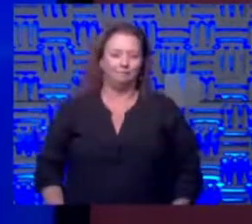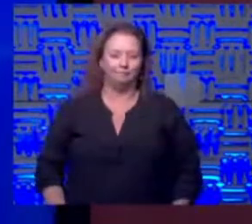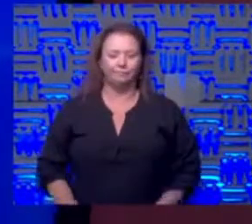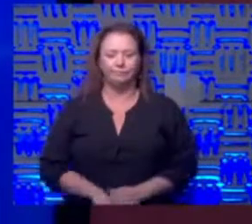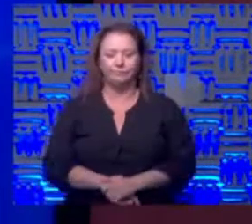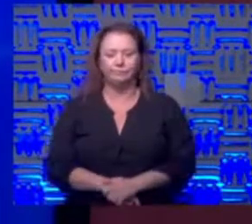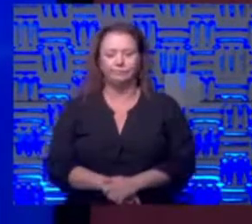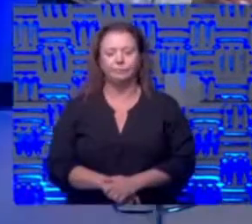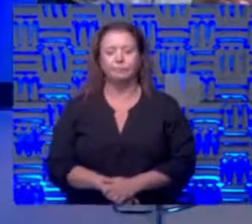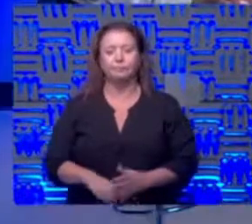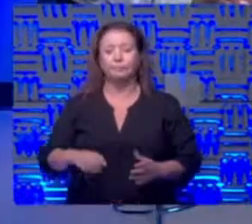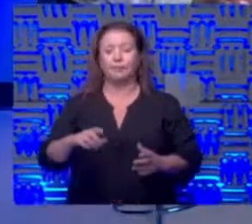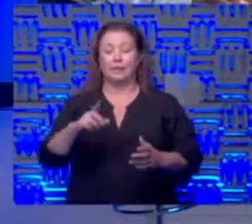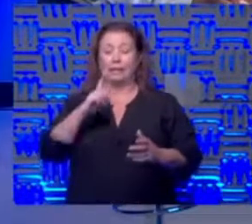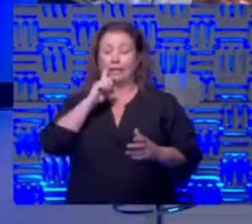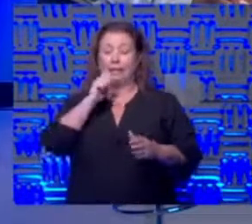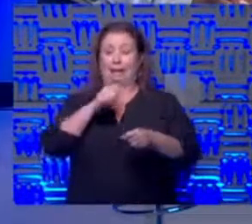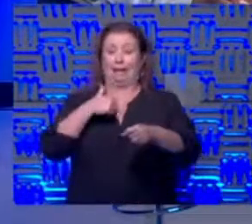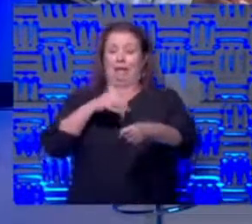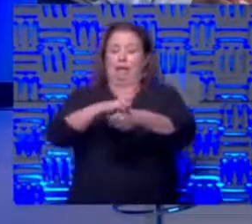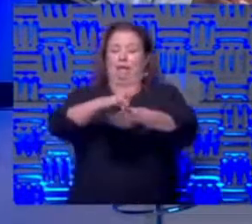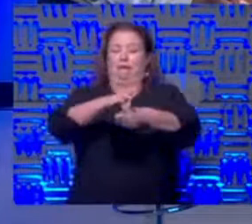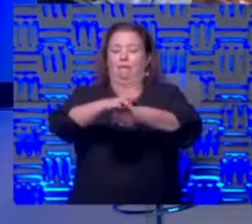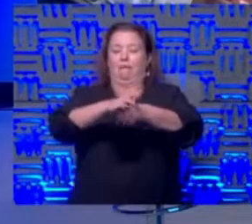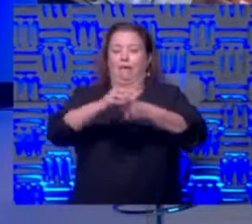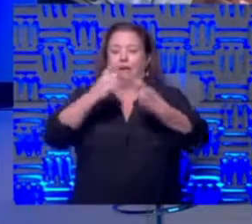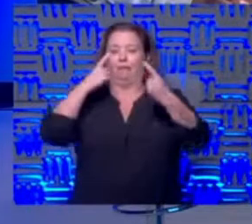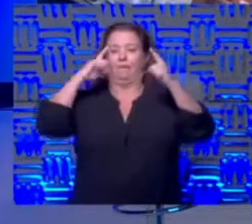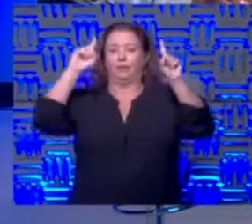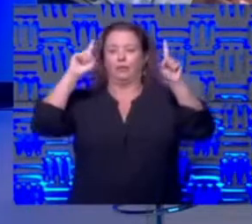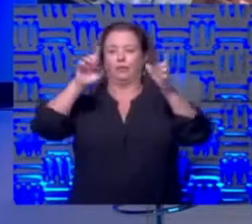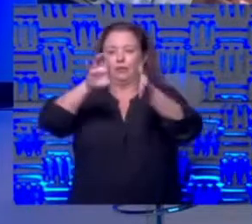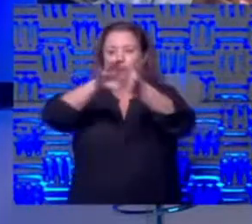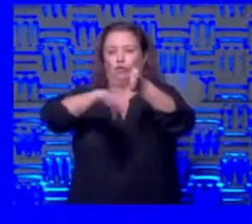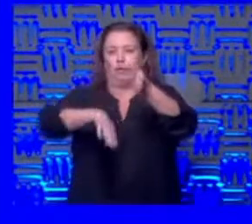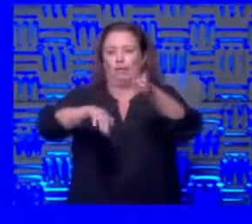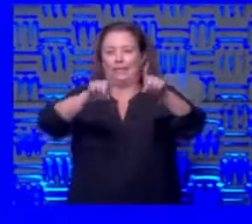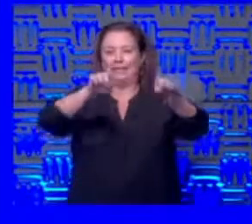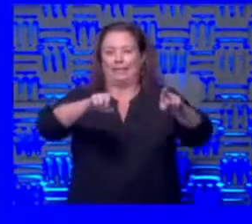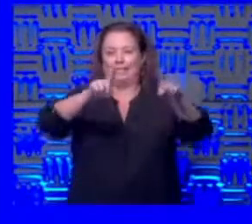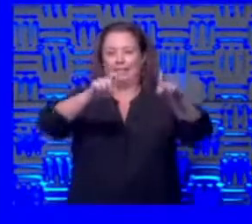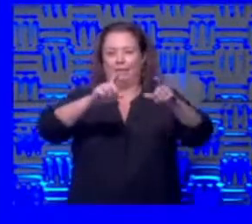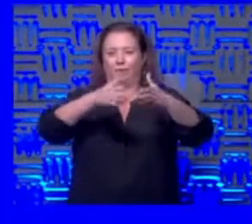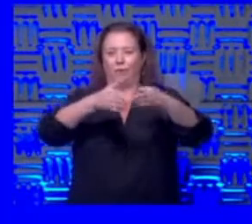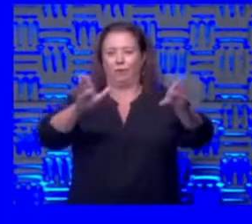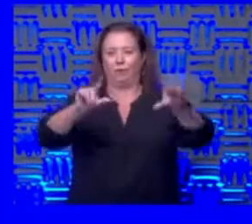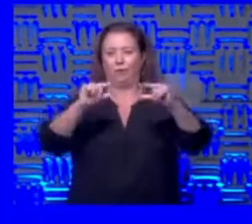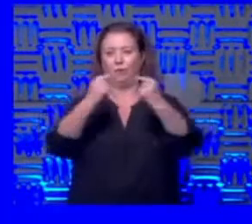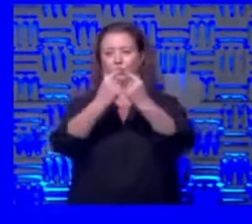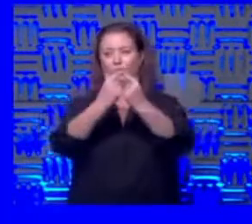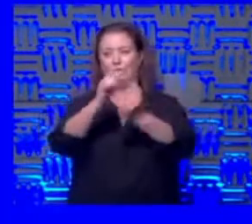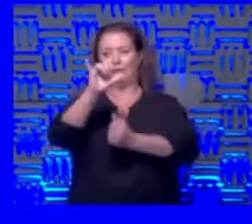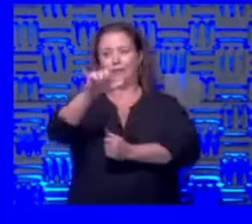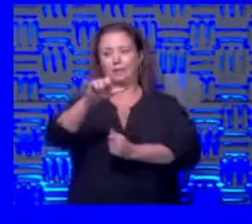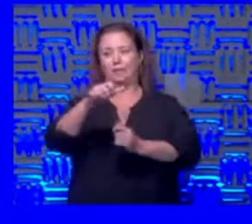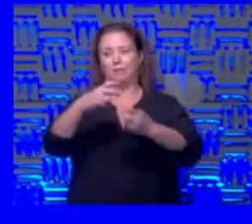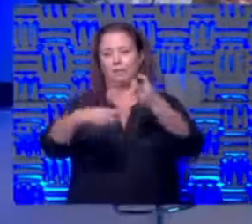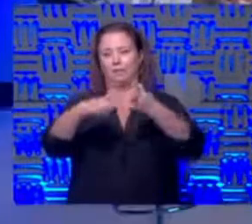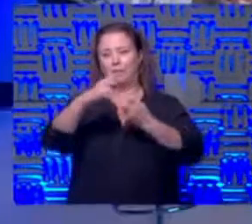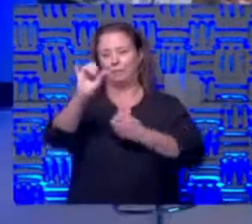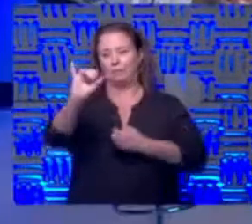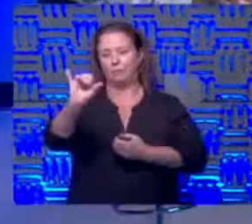are. Yeah, and I think the lack of accurate, efficient, cheap testing for the masses is going to play into that as well. Yeah, it